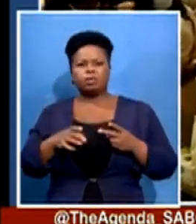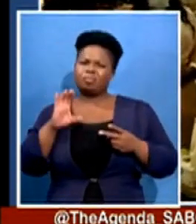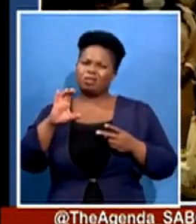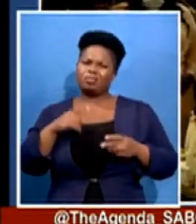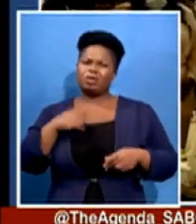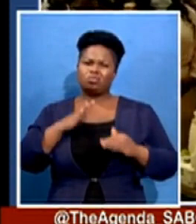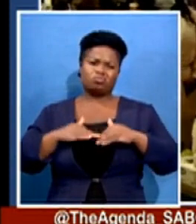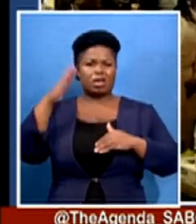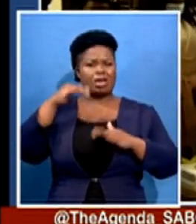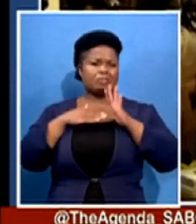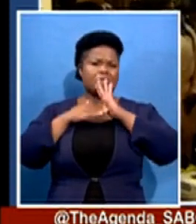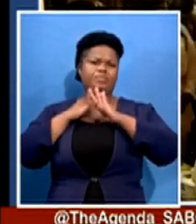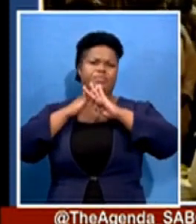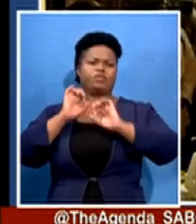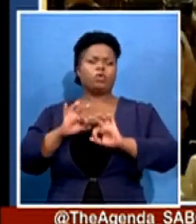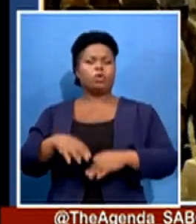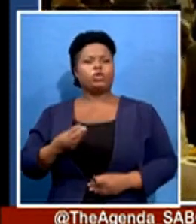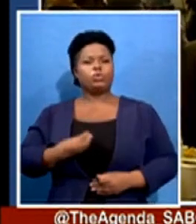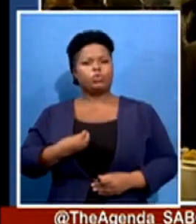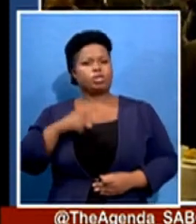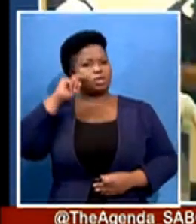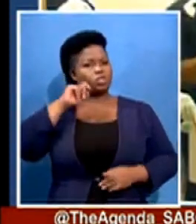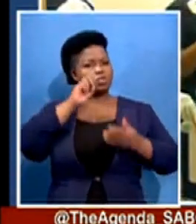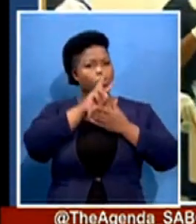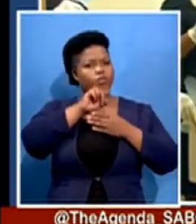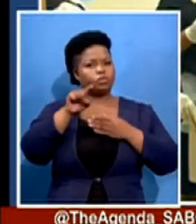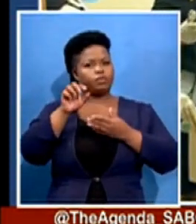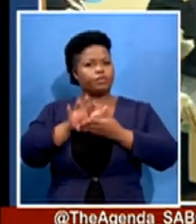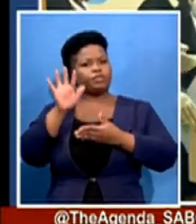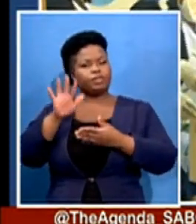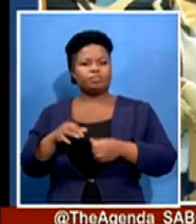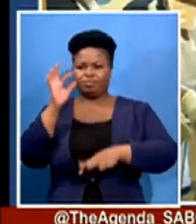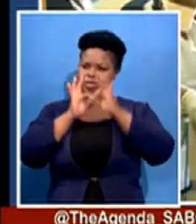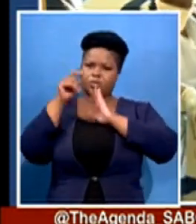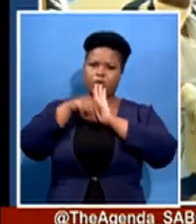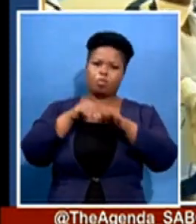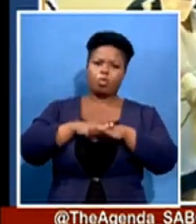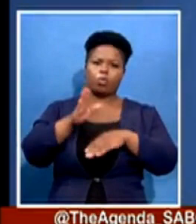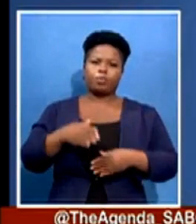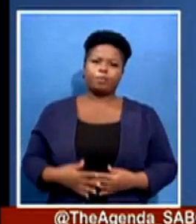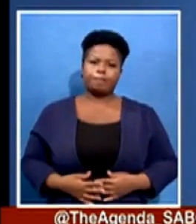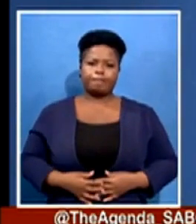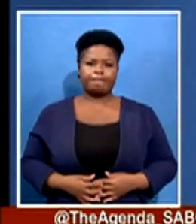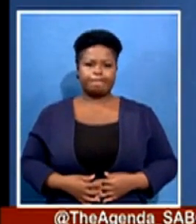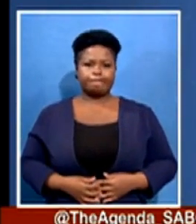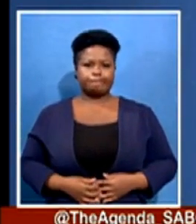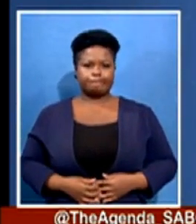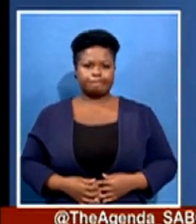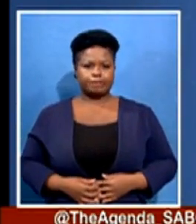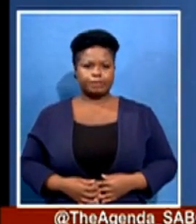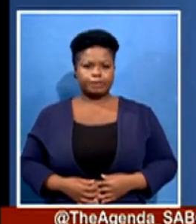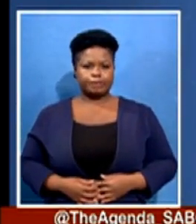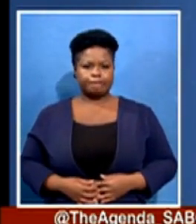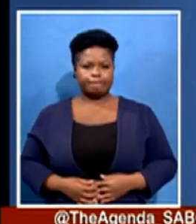aged between 12 and 15. Tell us more about this. Well, for all the clinical trials of